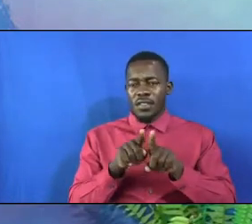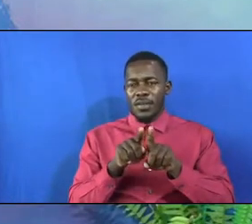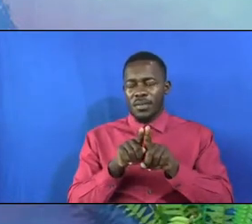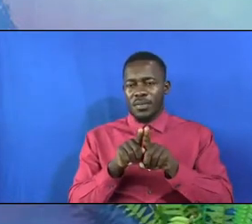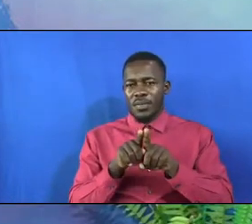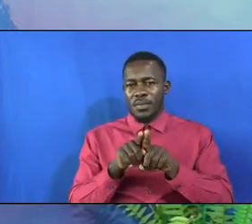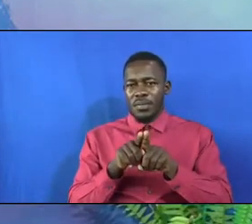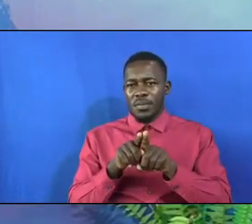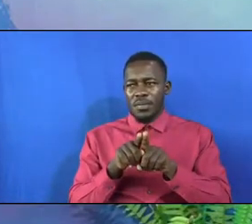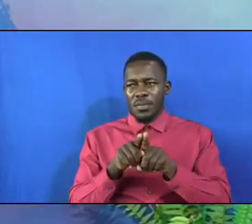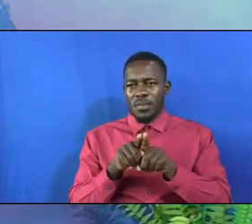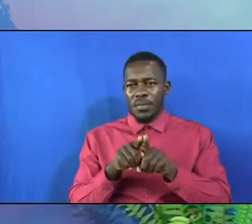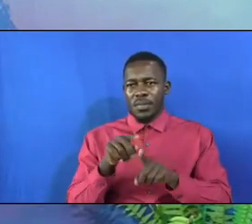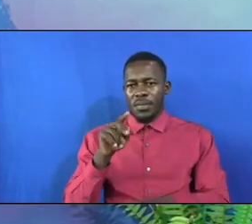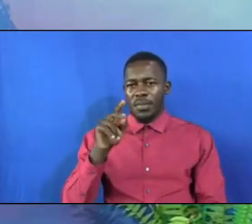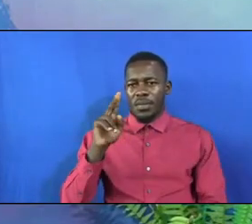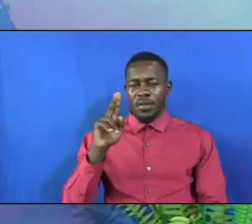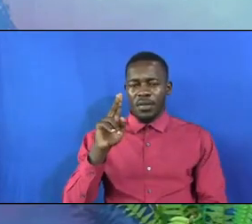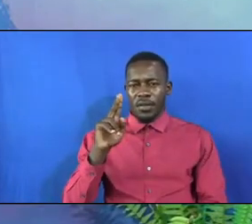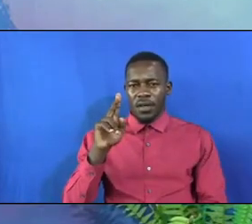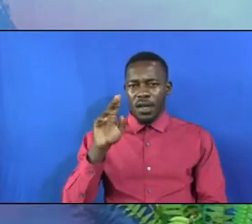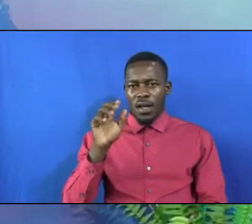evil.